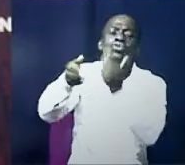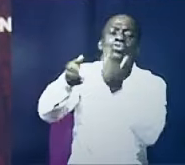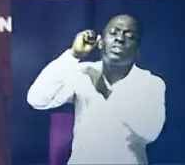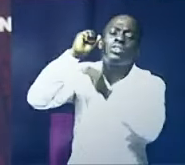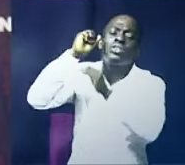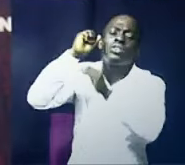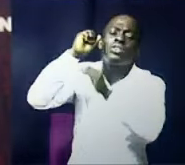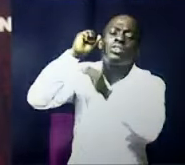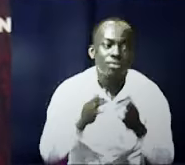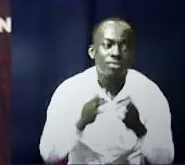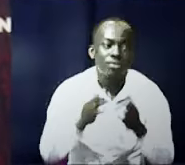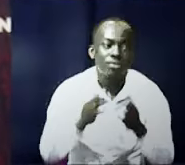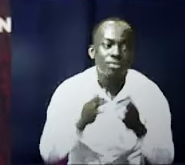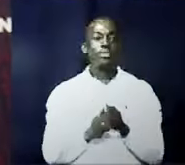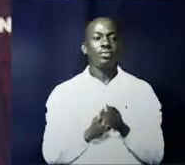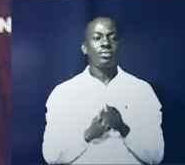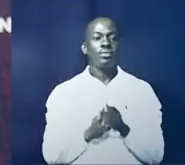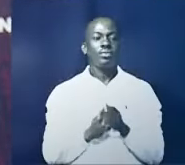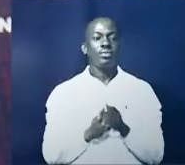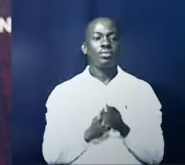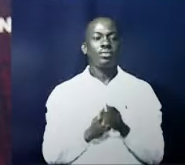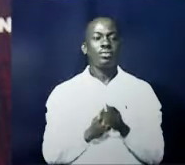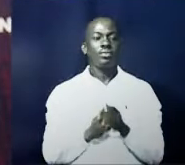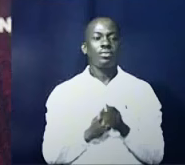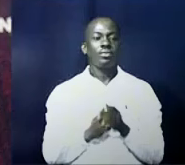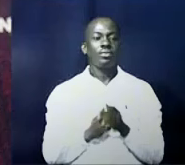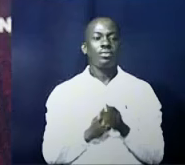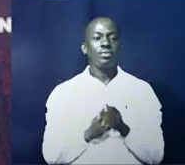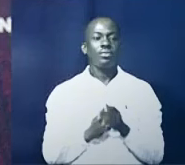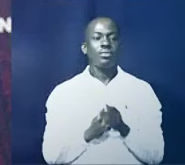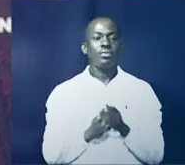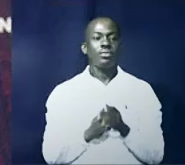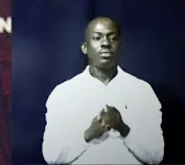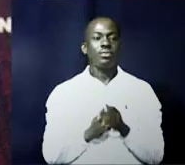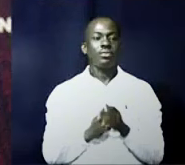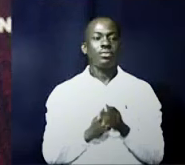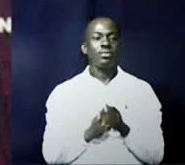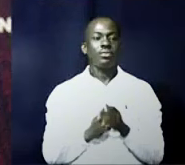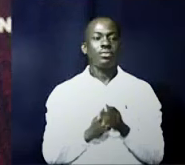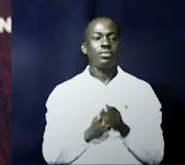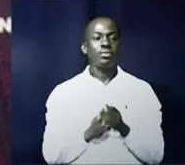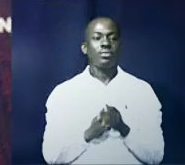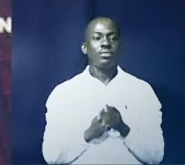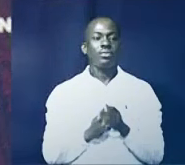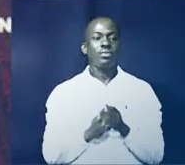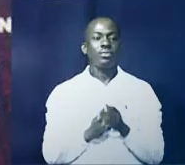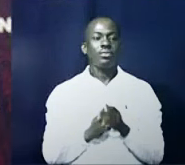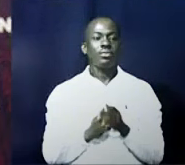Assignment is a specific calling to effect change in an environment.